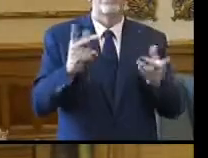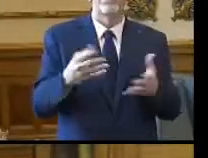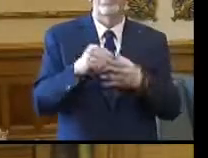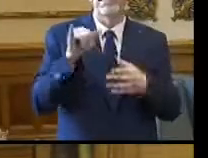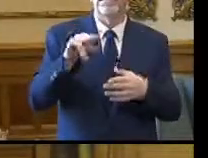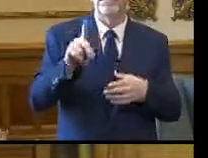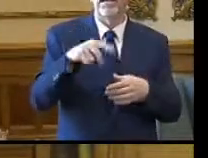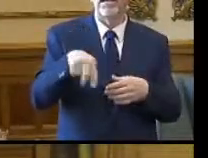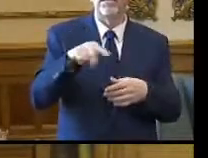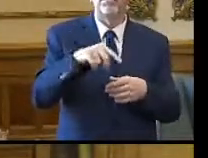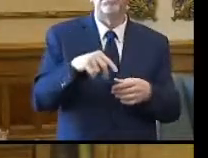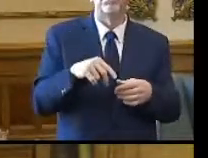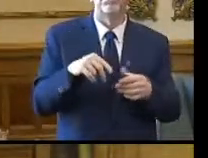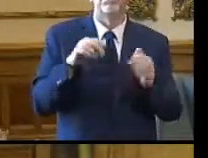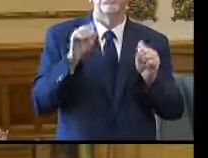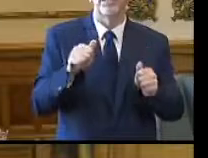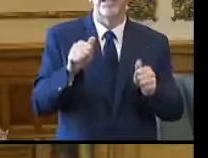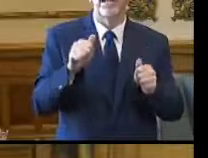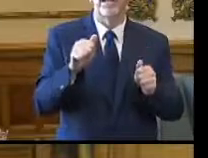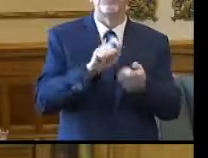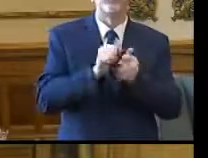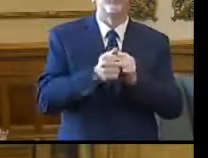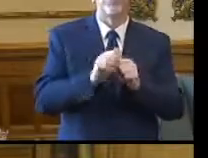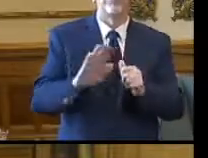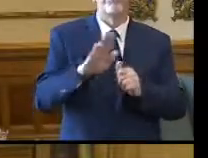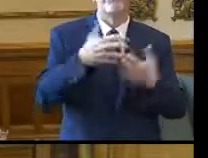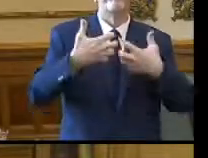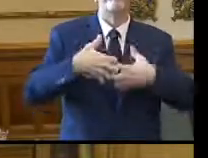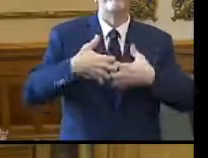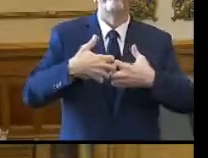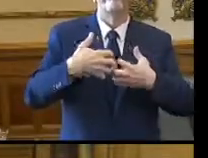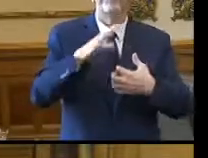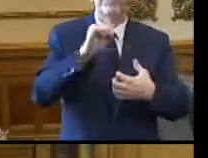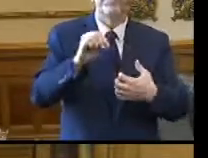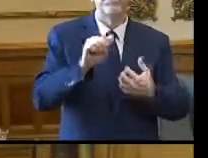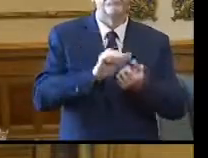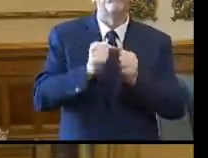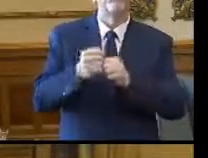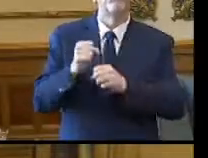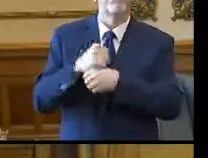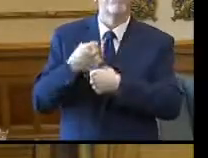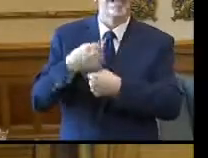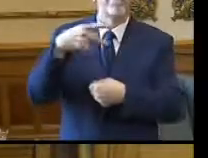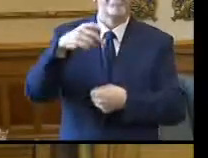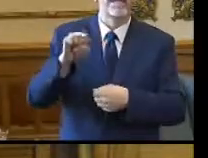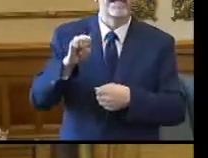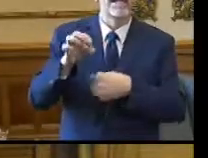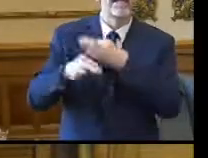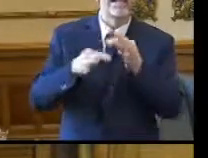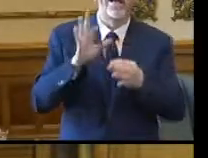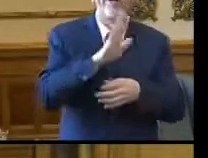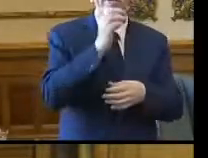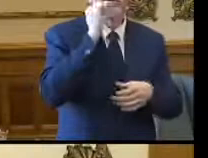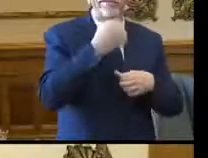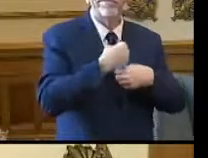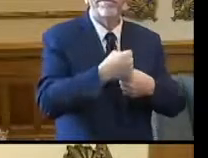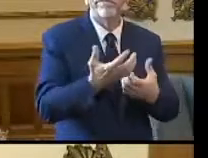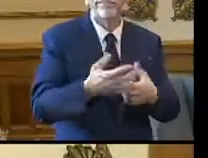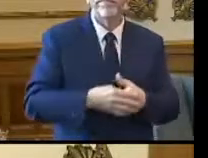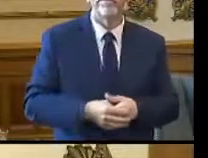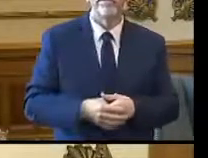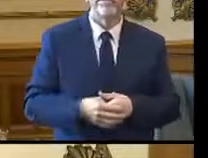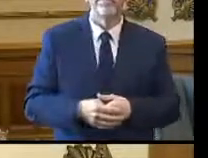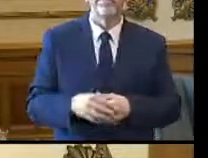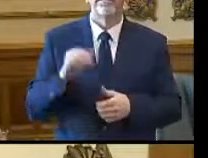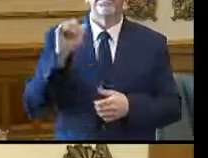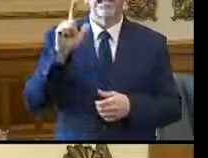in the state of Indiana firing up their manufacturing companies and maybe making us some PPE also.